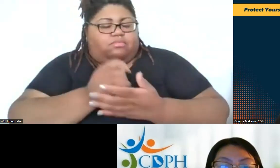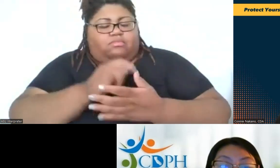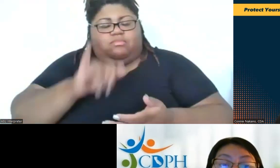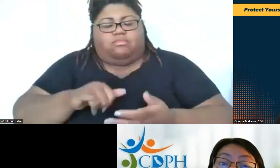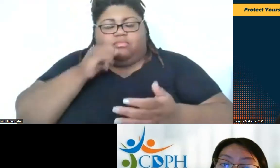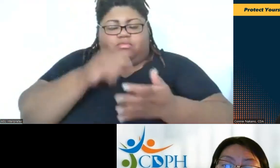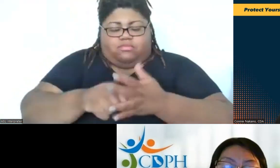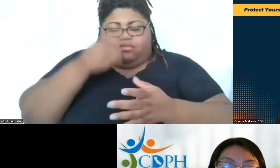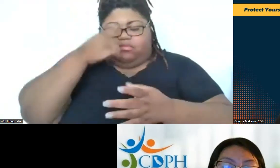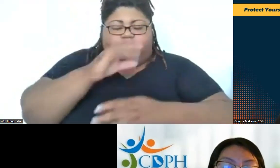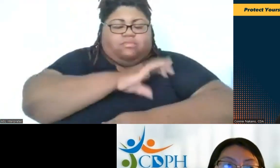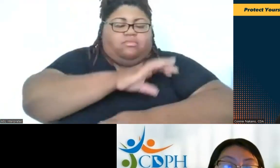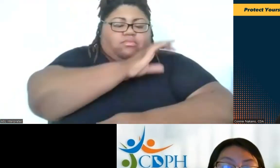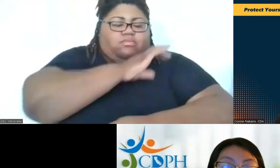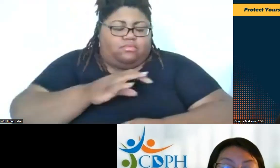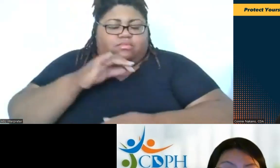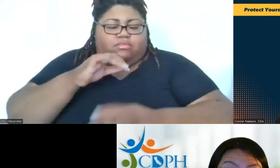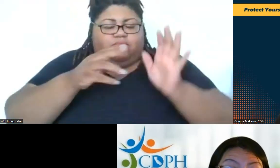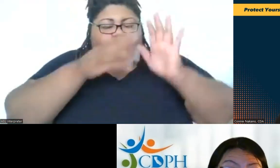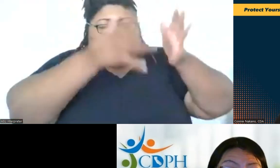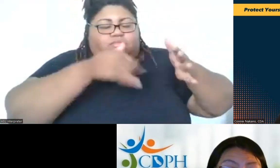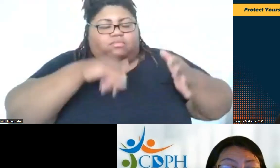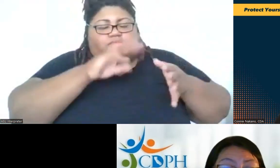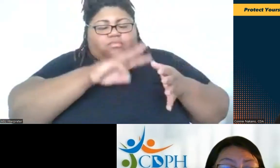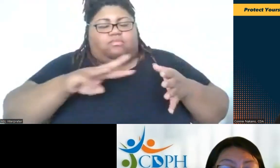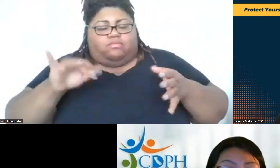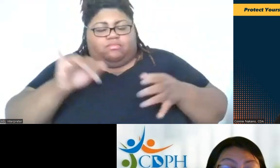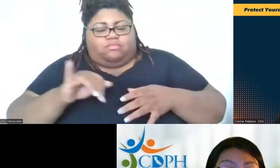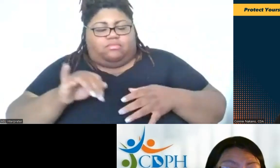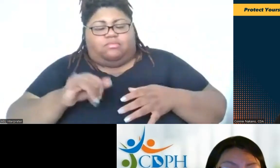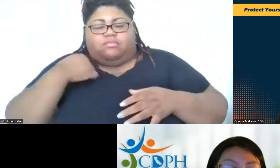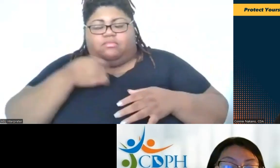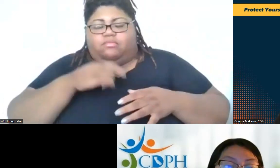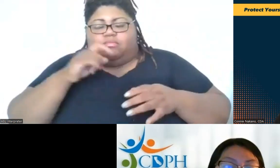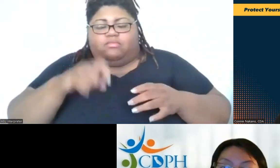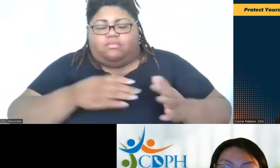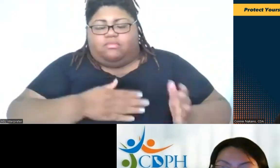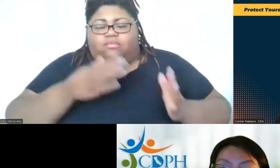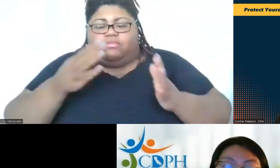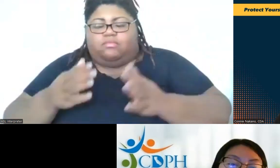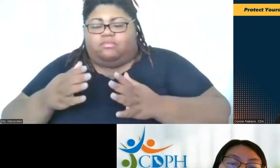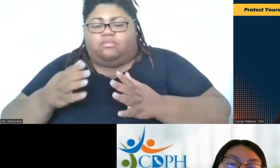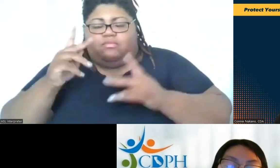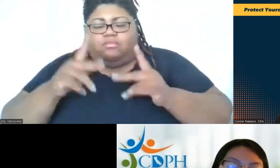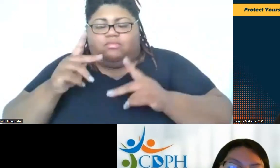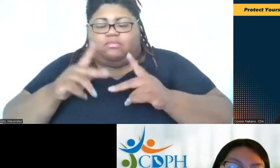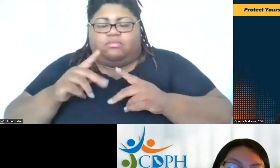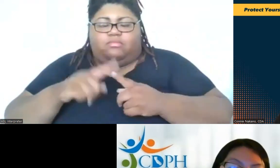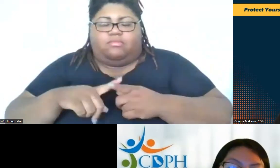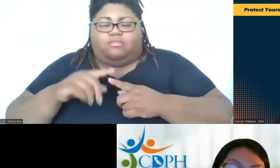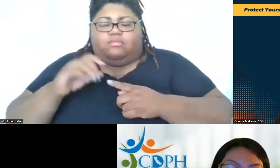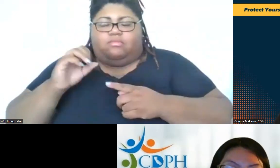too. We have had patients had to actually bring that to their clinician to say, you denied me. I'm 70.